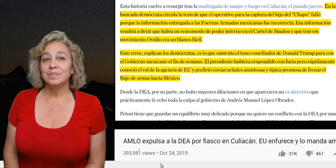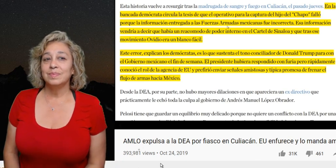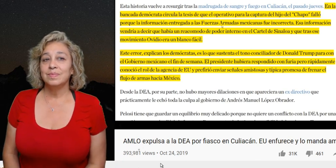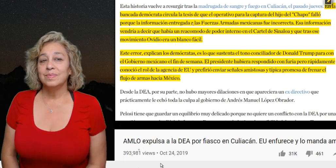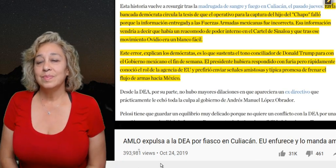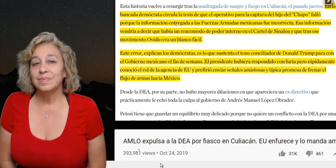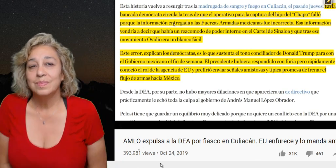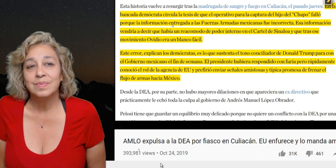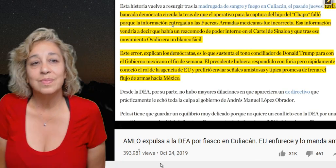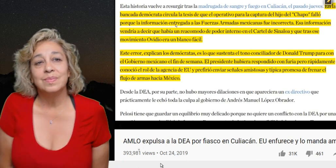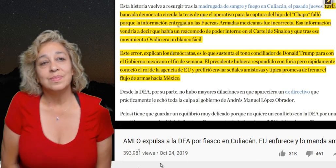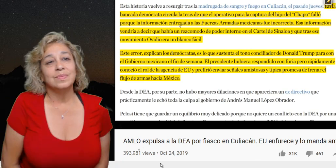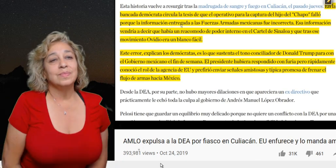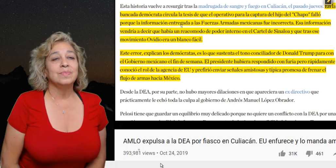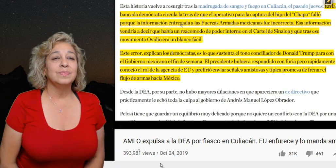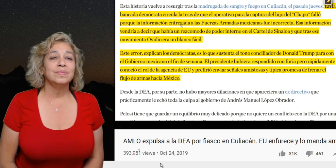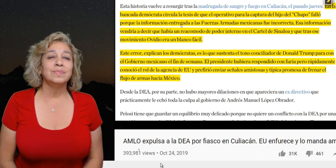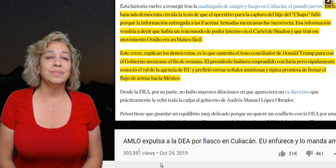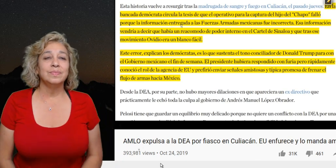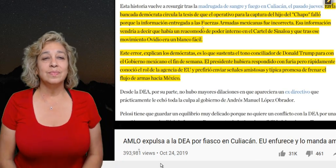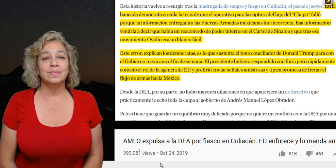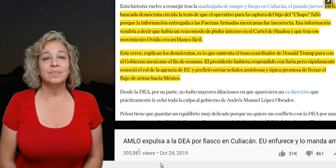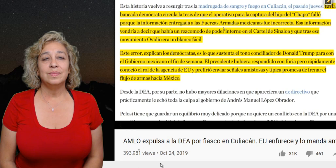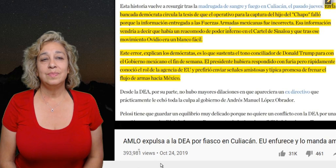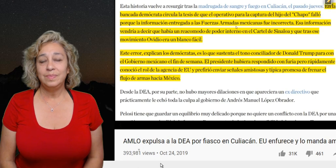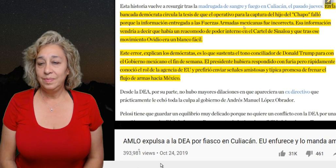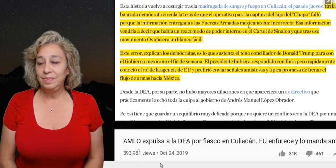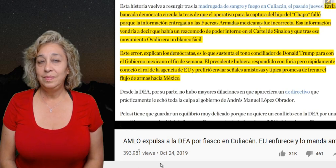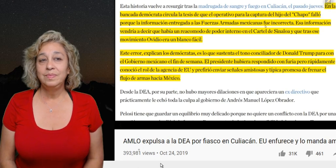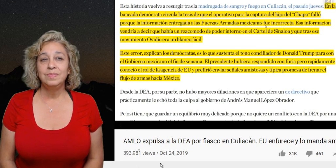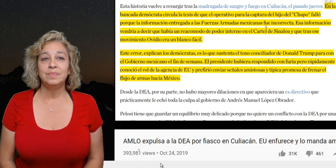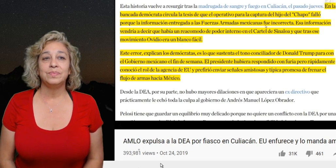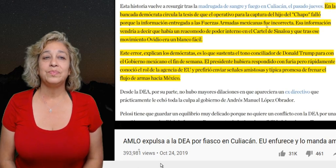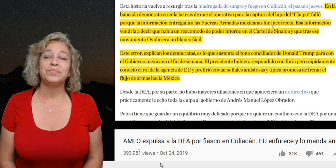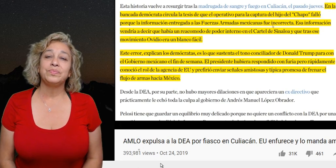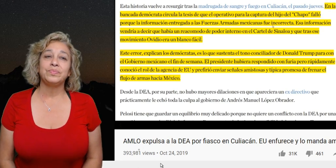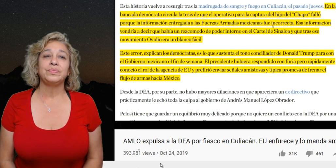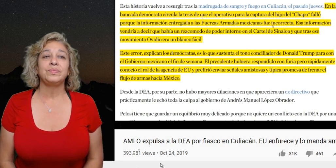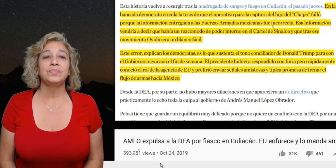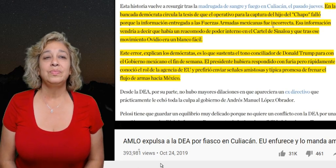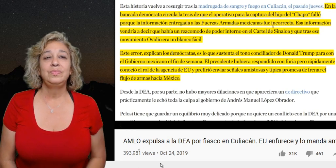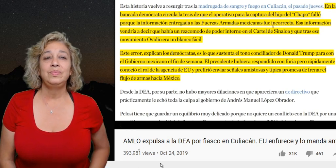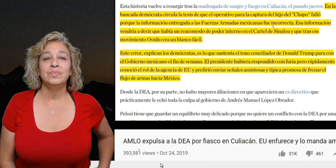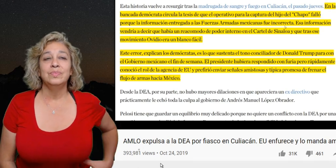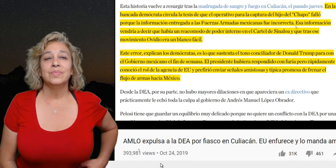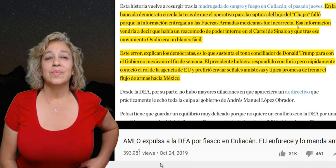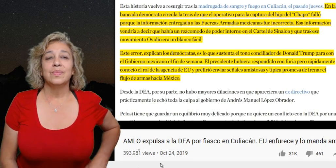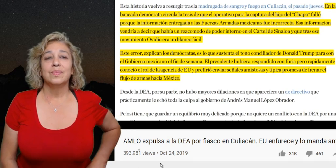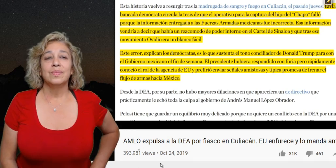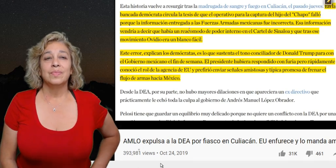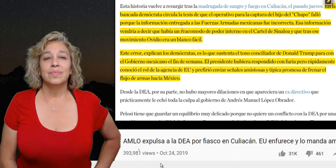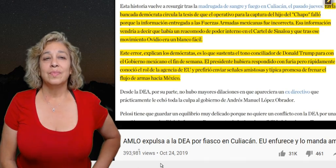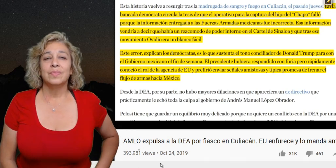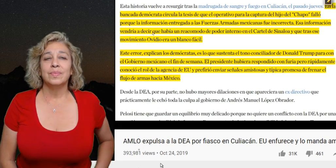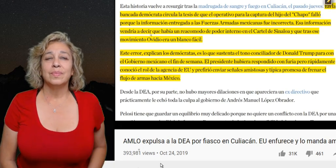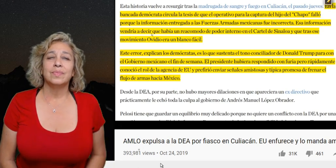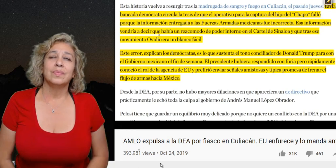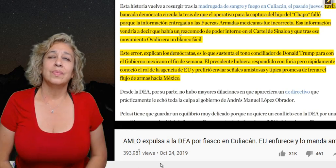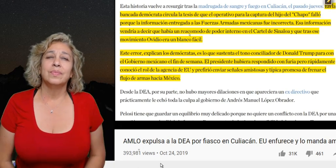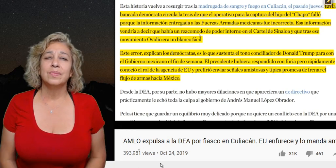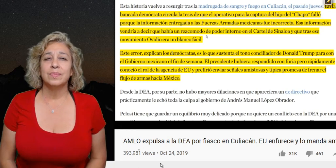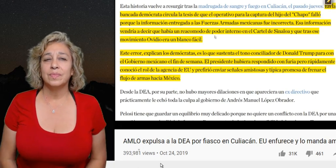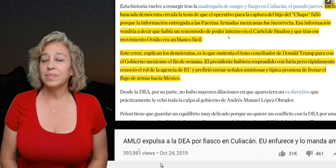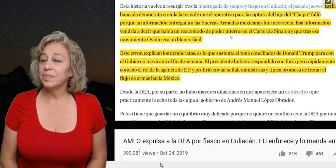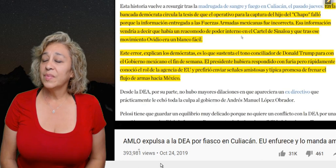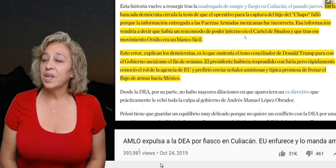falló porque la información entregada de la DEA a las Fuerzas Armadas Mexicanas fue incorrecta. Esa información vendría a decir que había